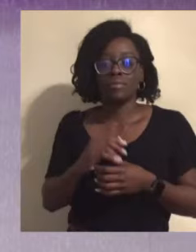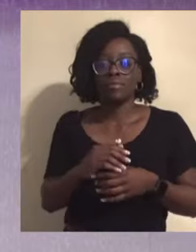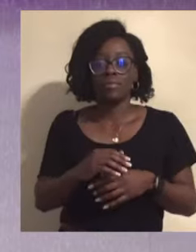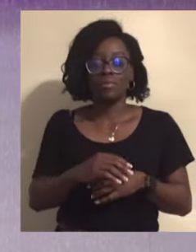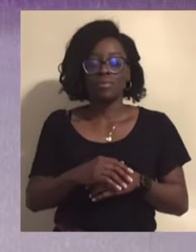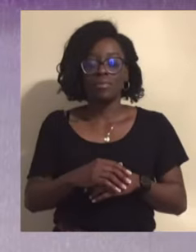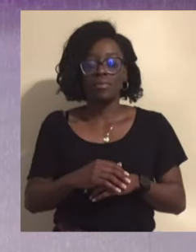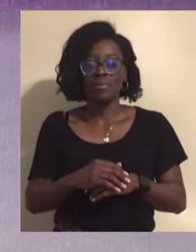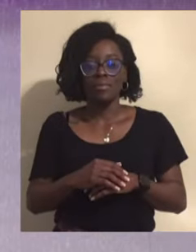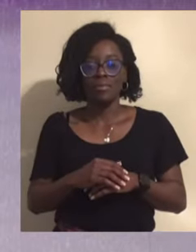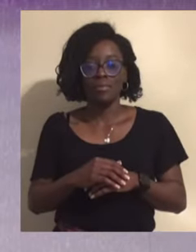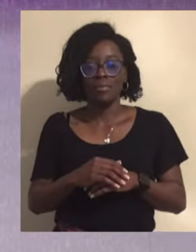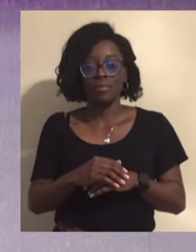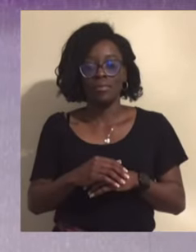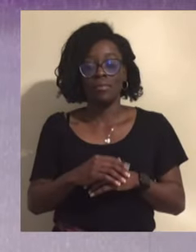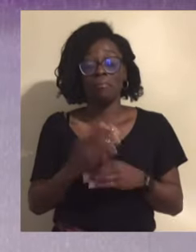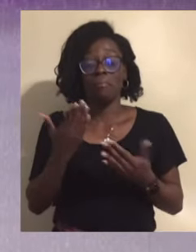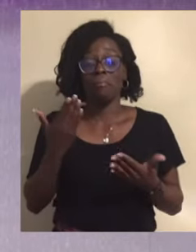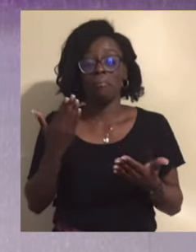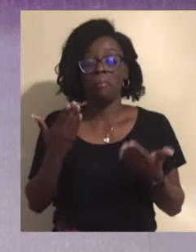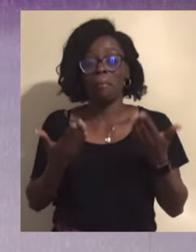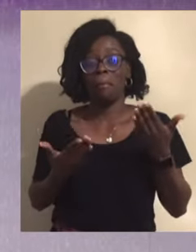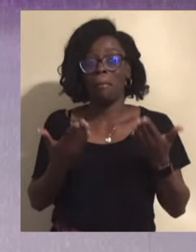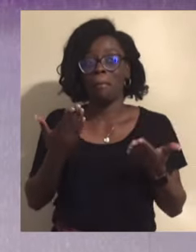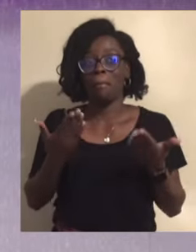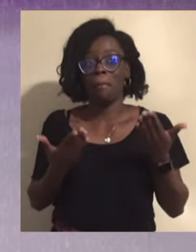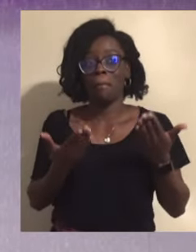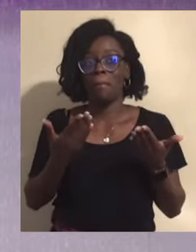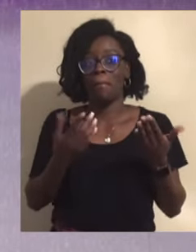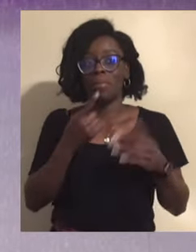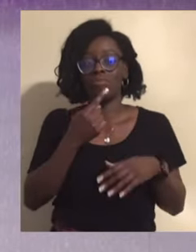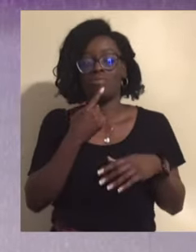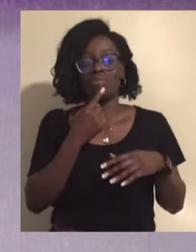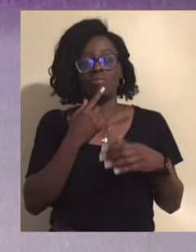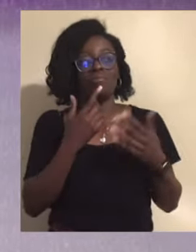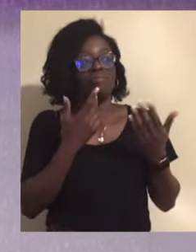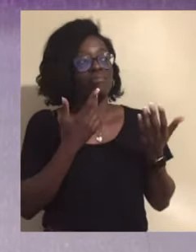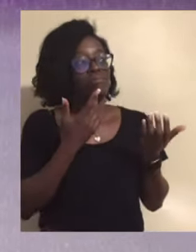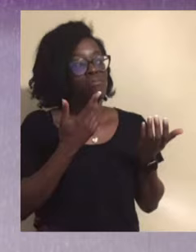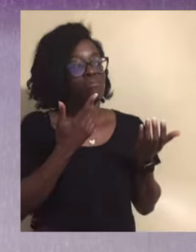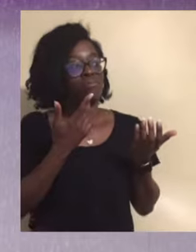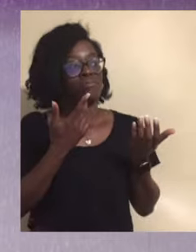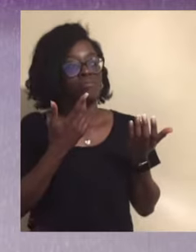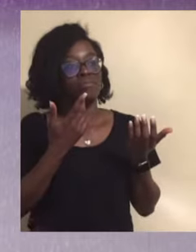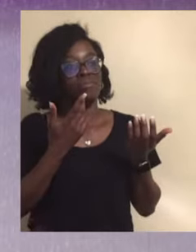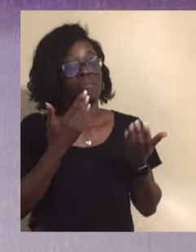Maybe you're saying, well, no, Pastor, I don't need a saw. Maybe you need a hammer.